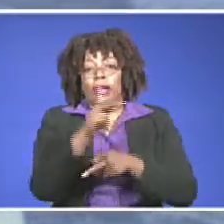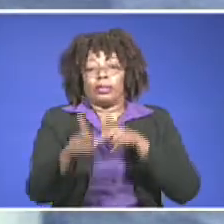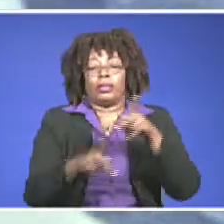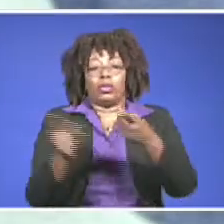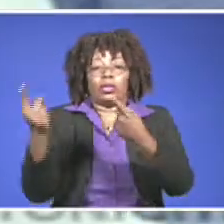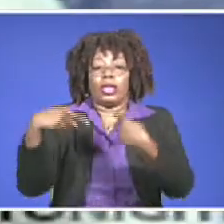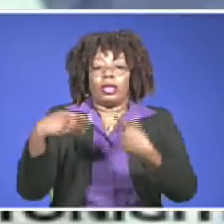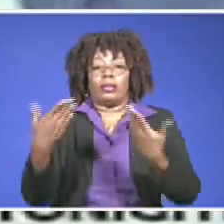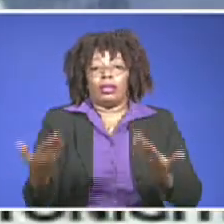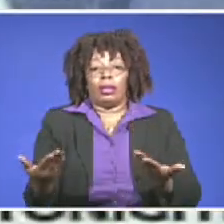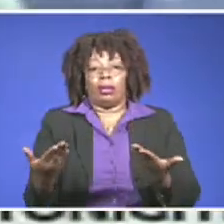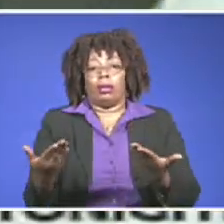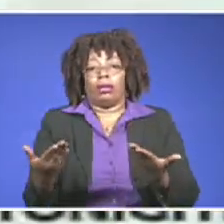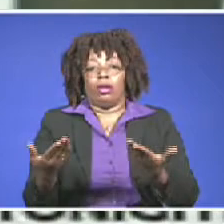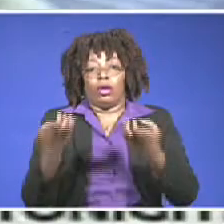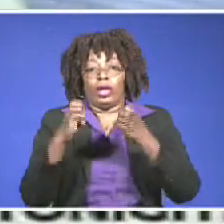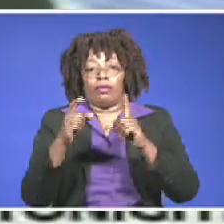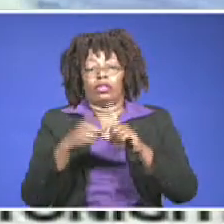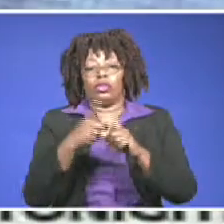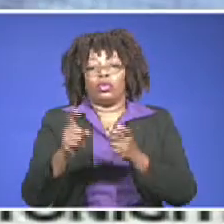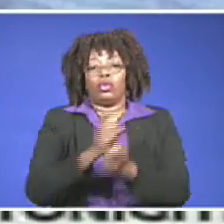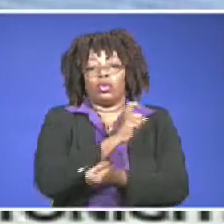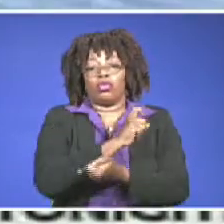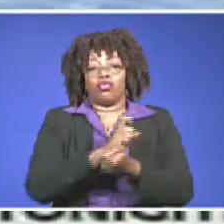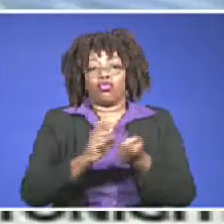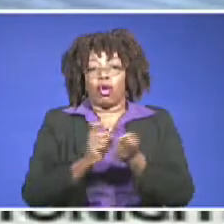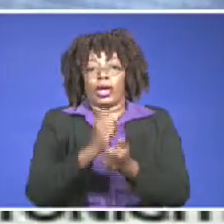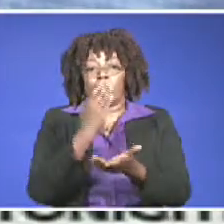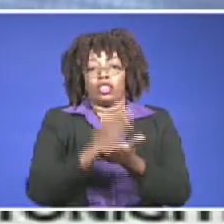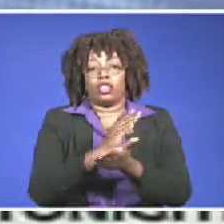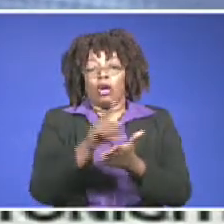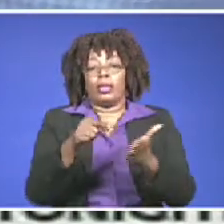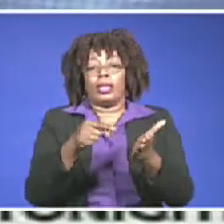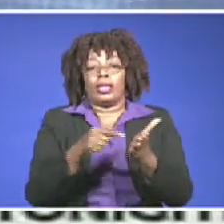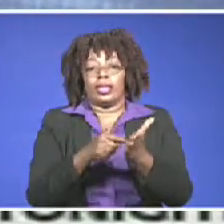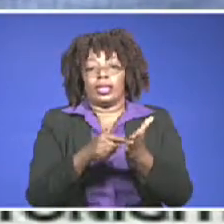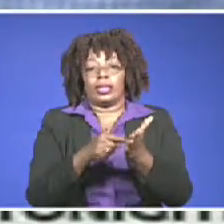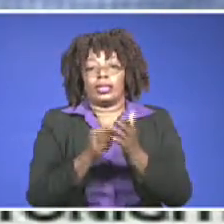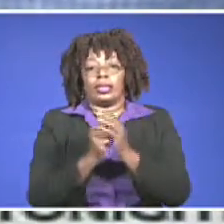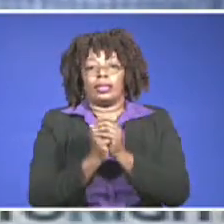here with an orchestrated effort to destroy and stop this.